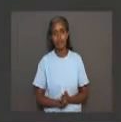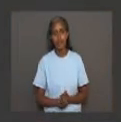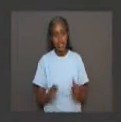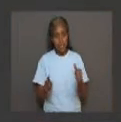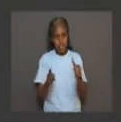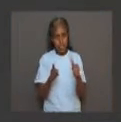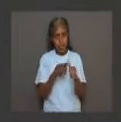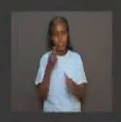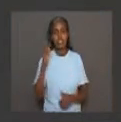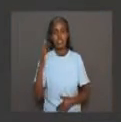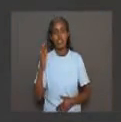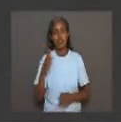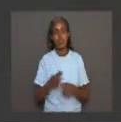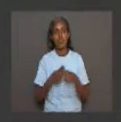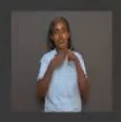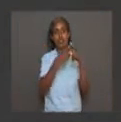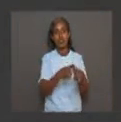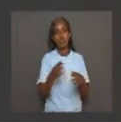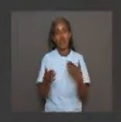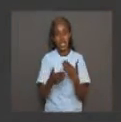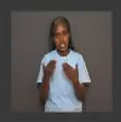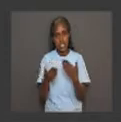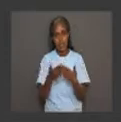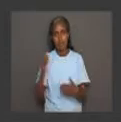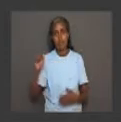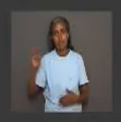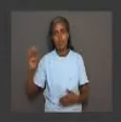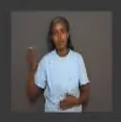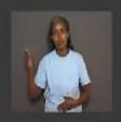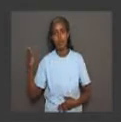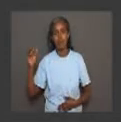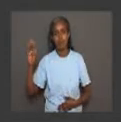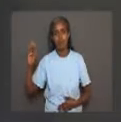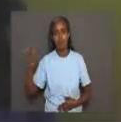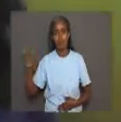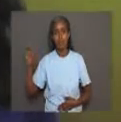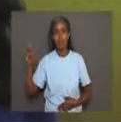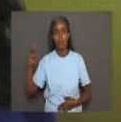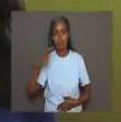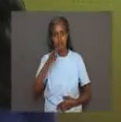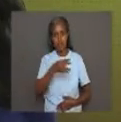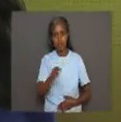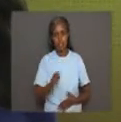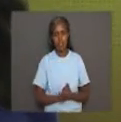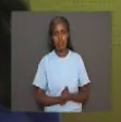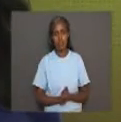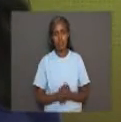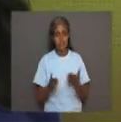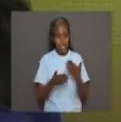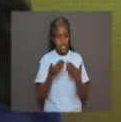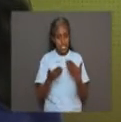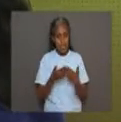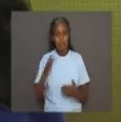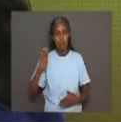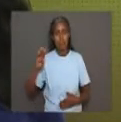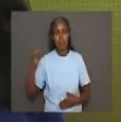The first type is called a simple bar chart. A simple